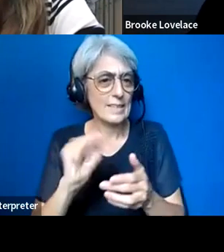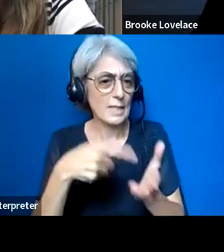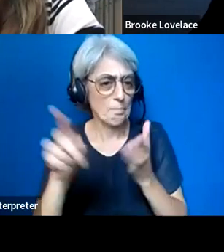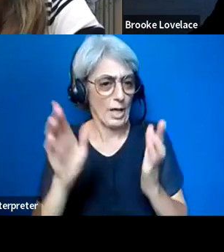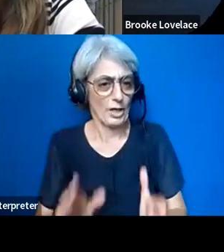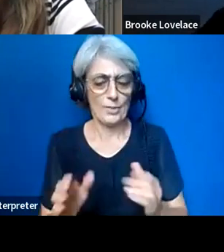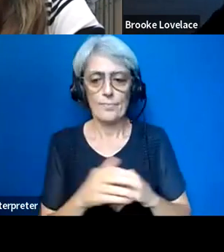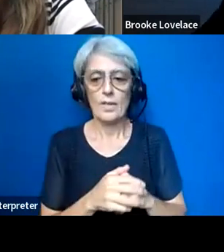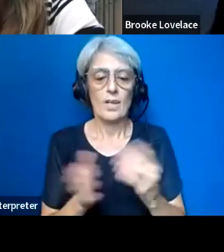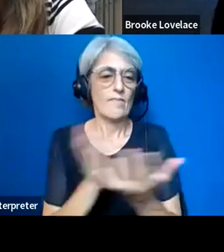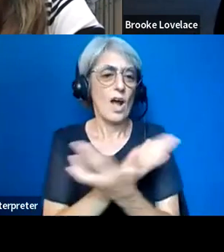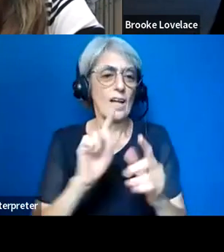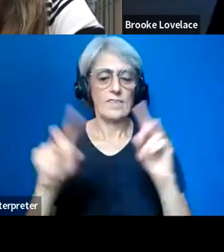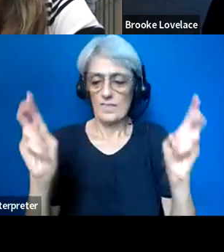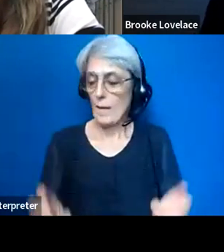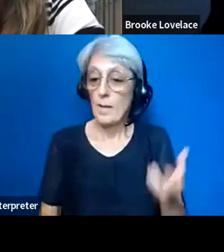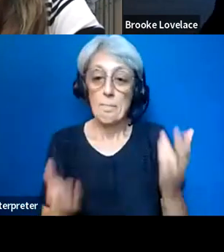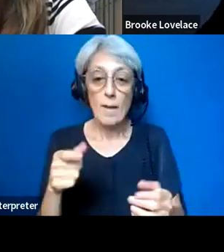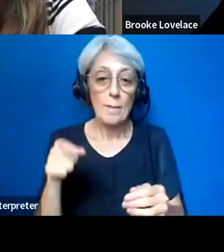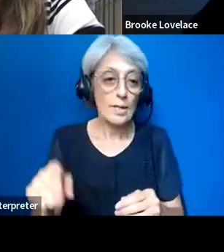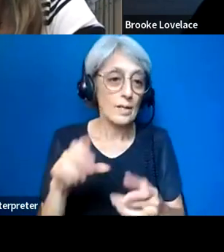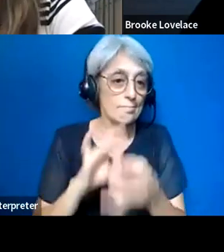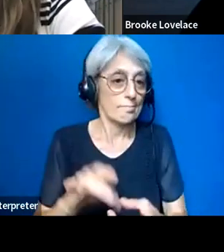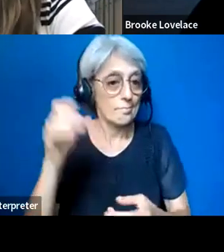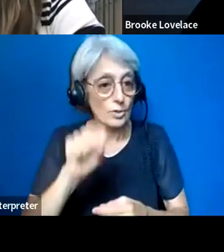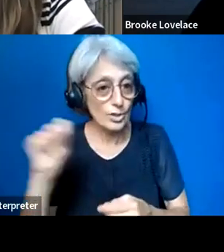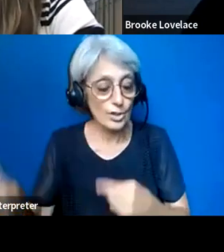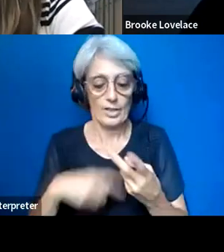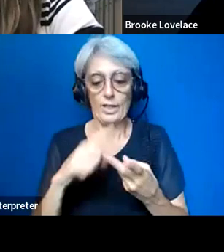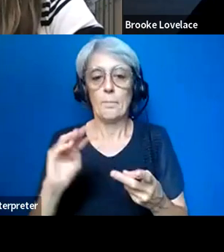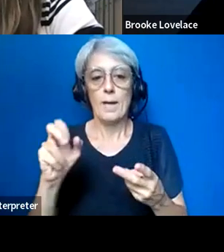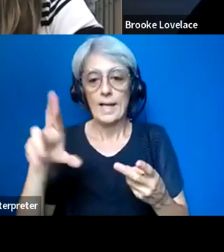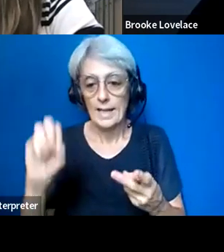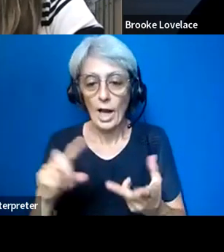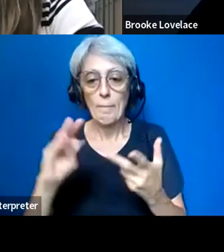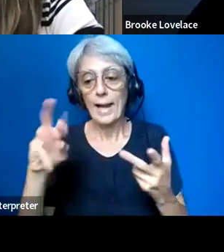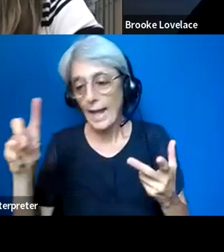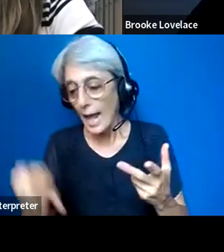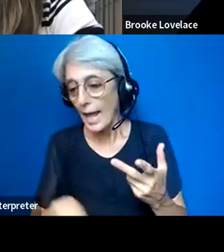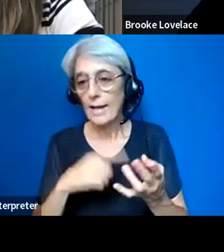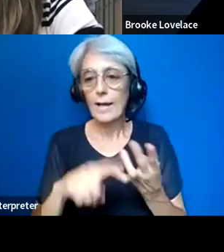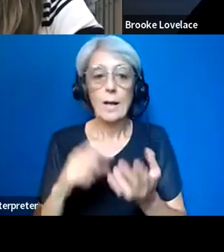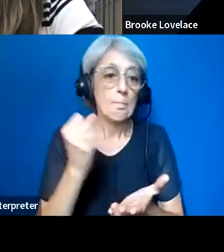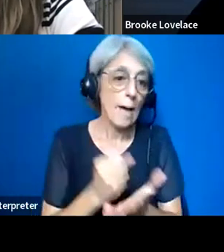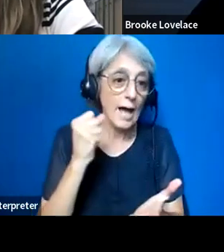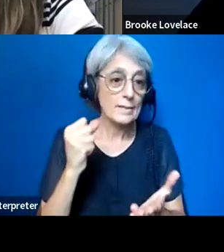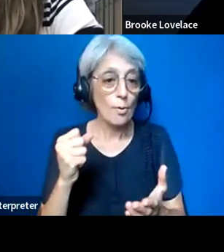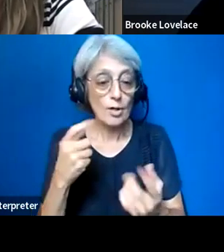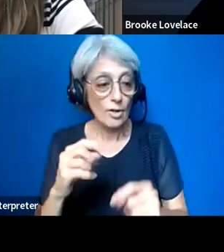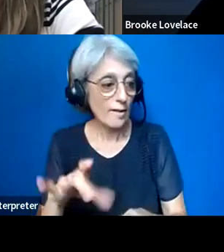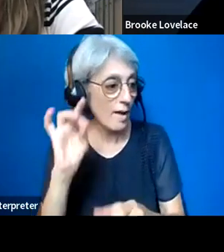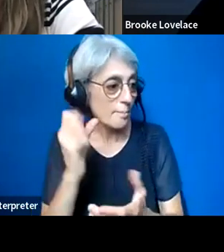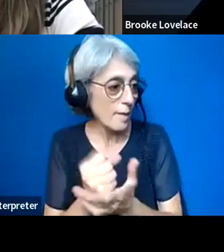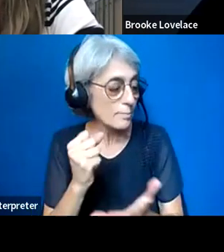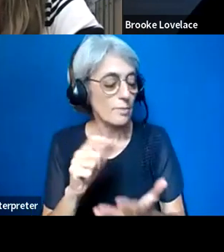variety of topics, whether you're struggling with Social Security, Medicare, Medicaid, getting your passport. That's a popular one this time of year.